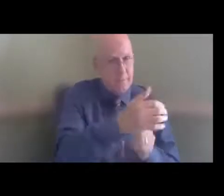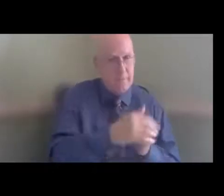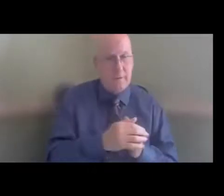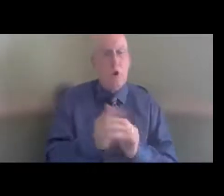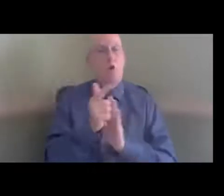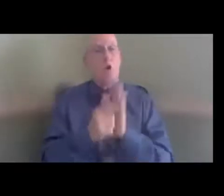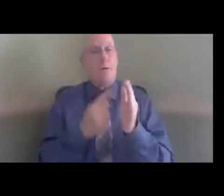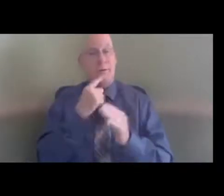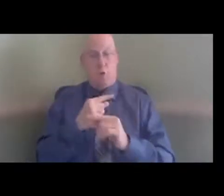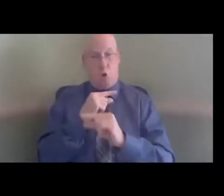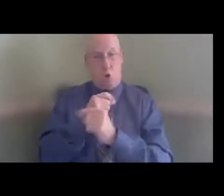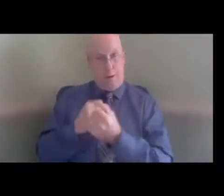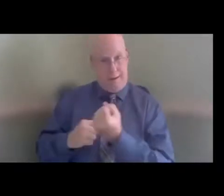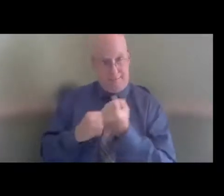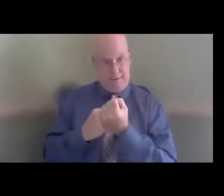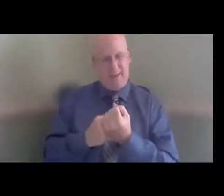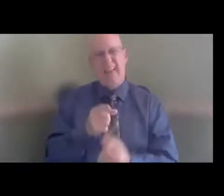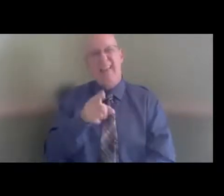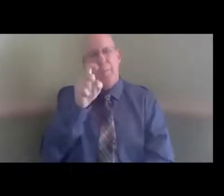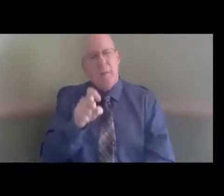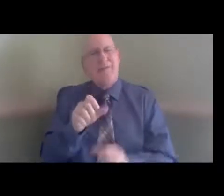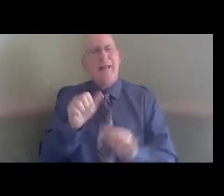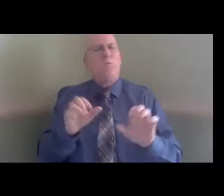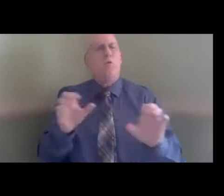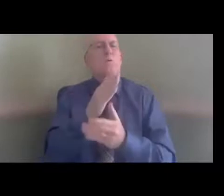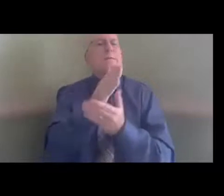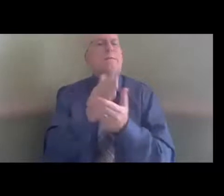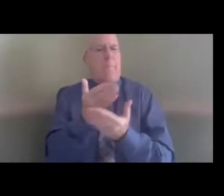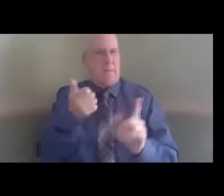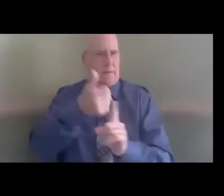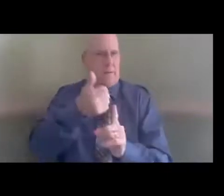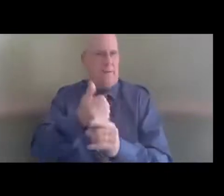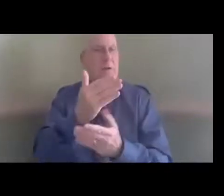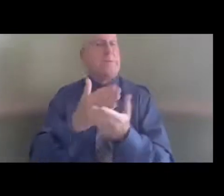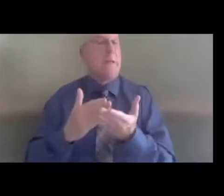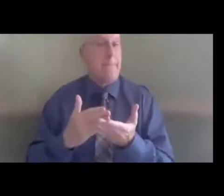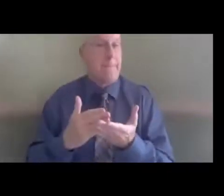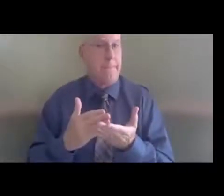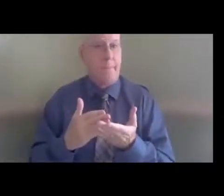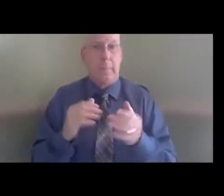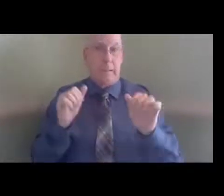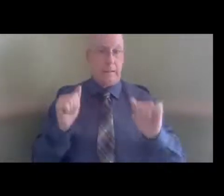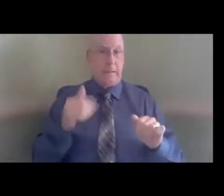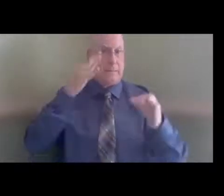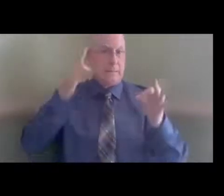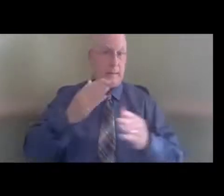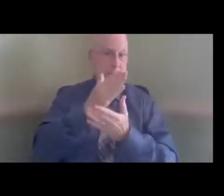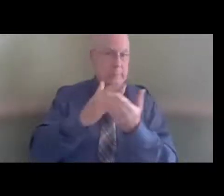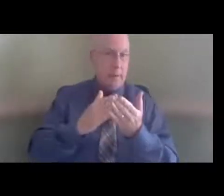guardian advocacy, they have to be able to do some tasks on their own. So could they make some